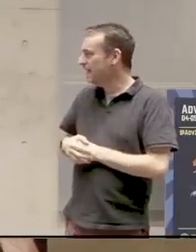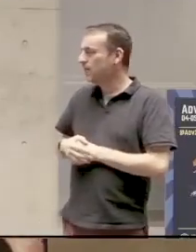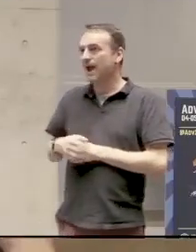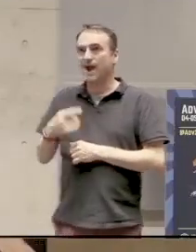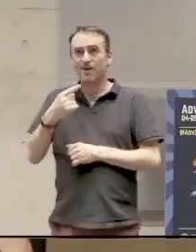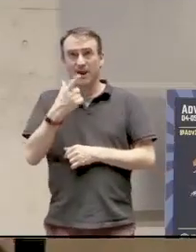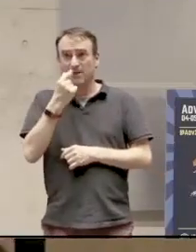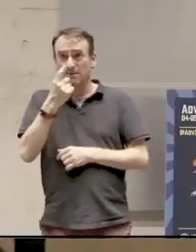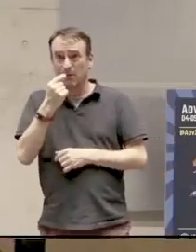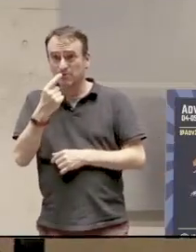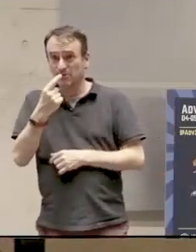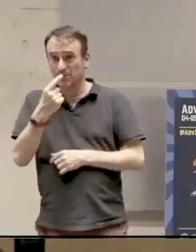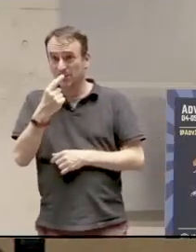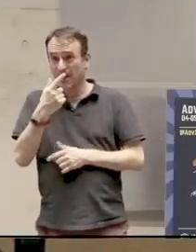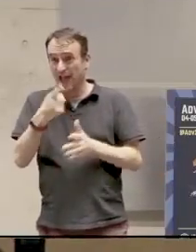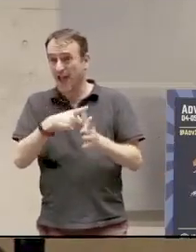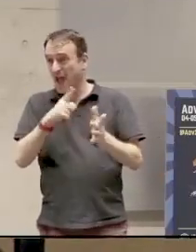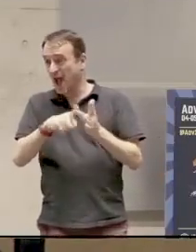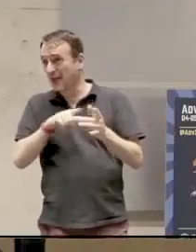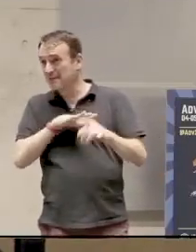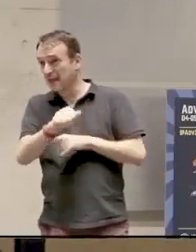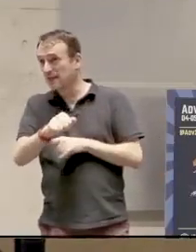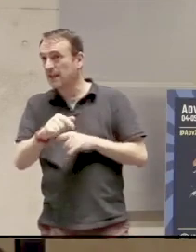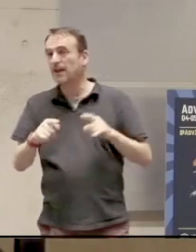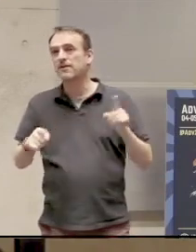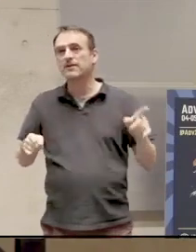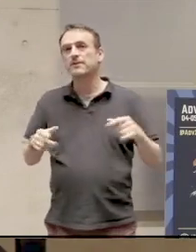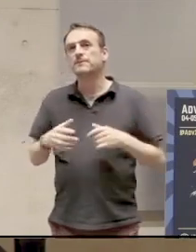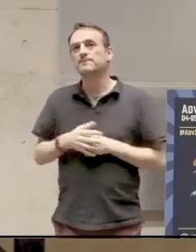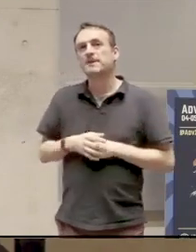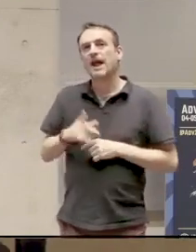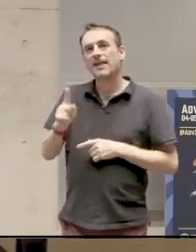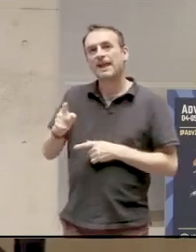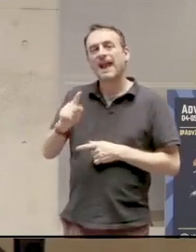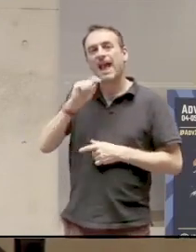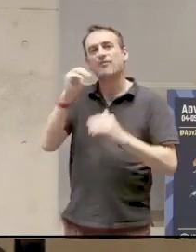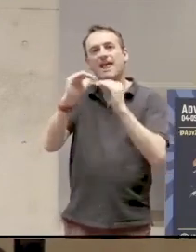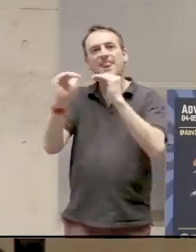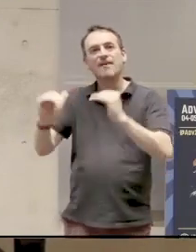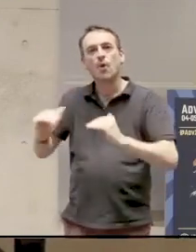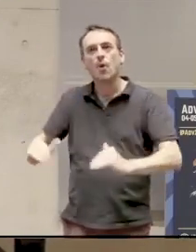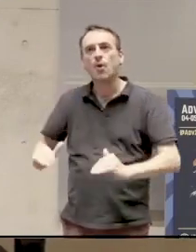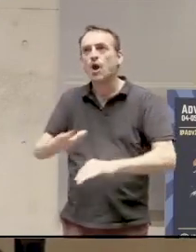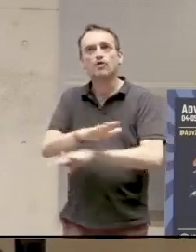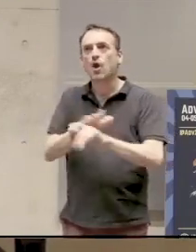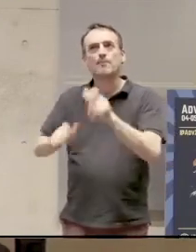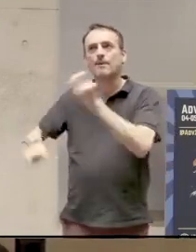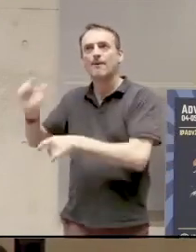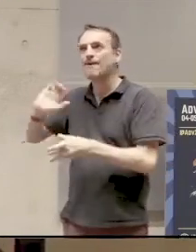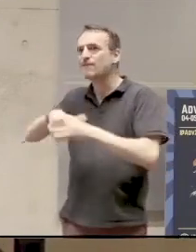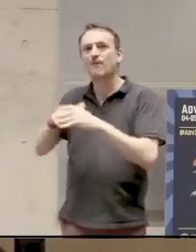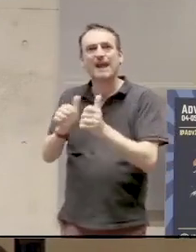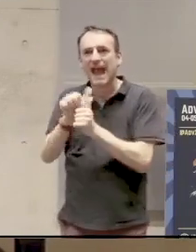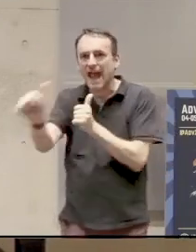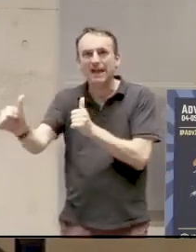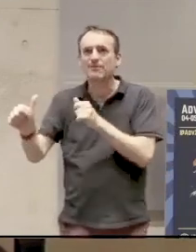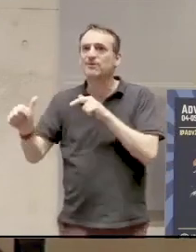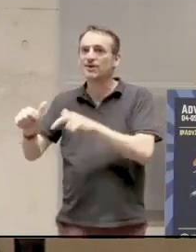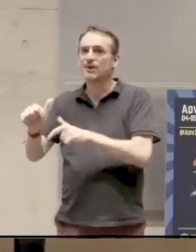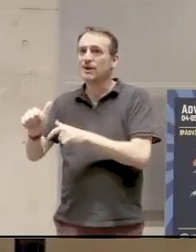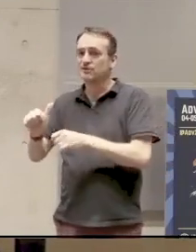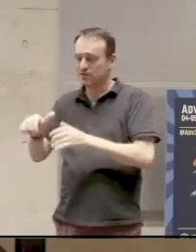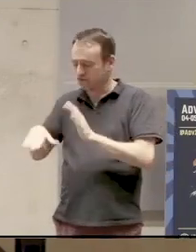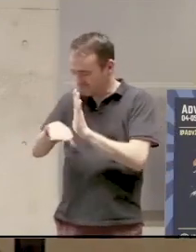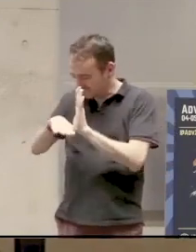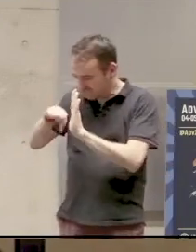But a procedurally generated AI at every level, no human involvement. Just let it run. Let's go full